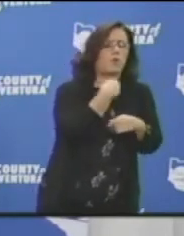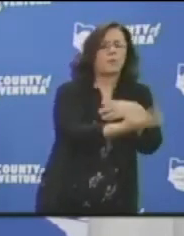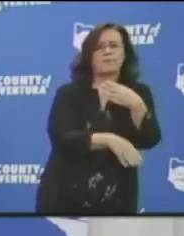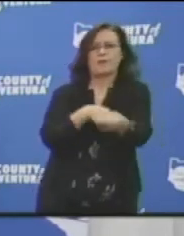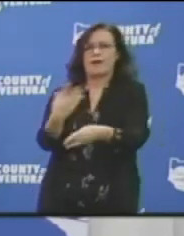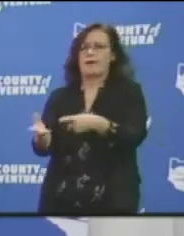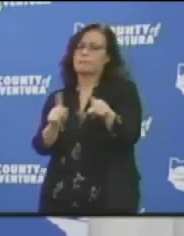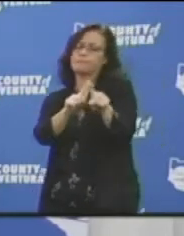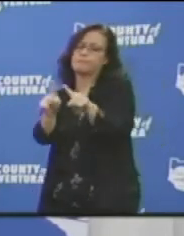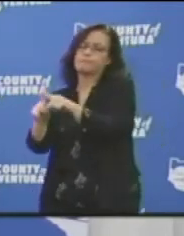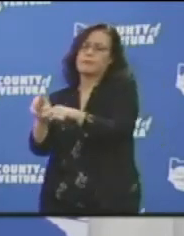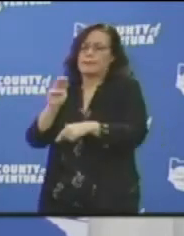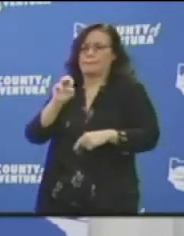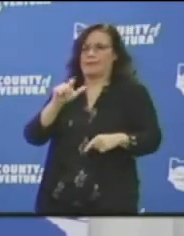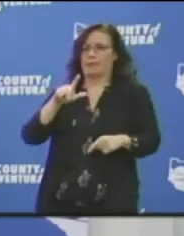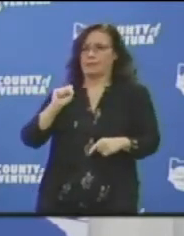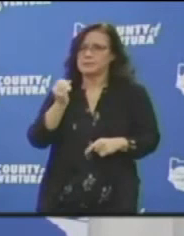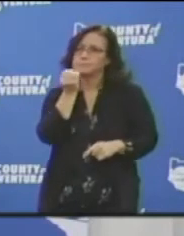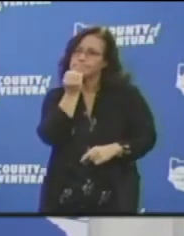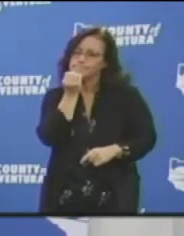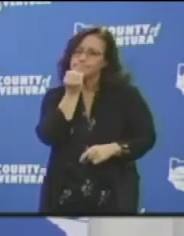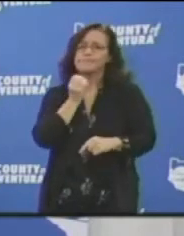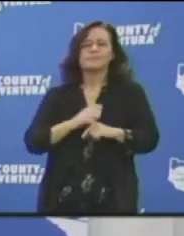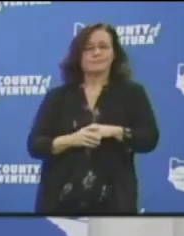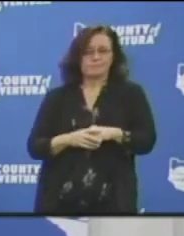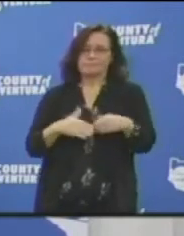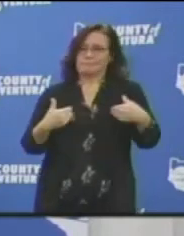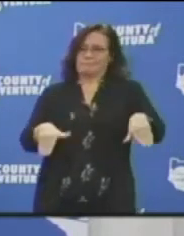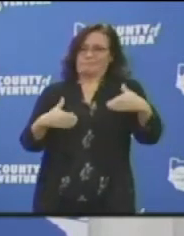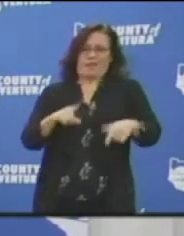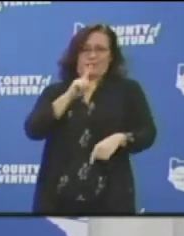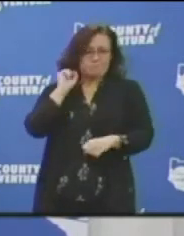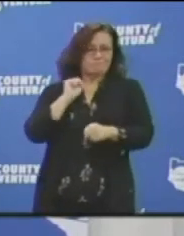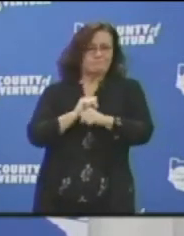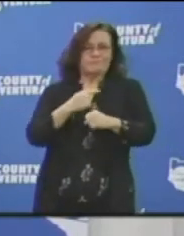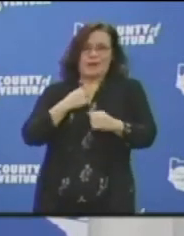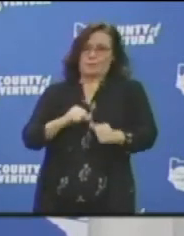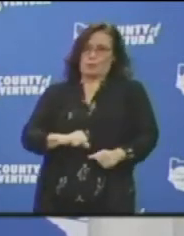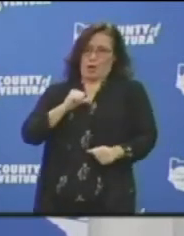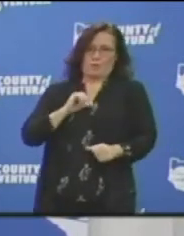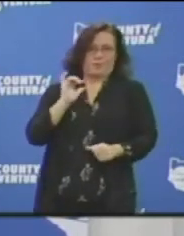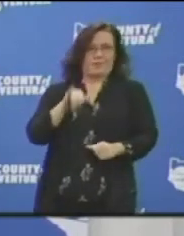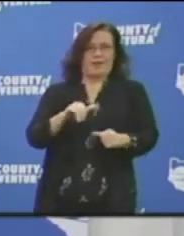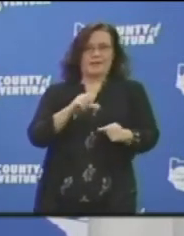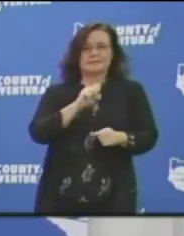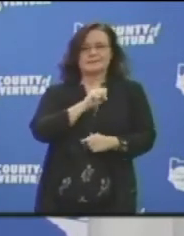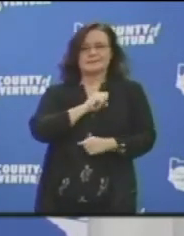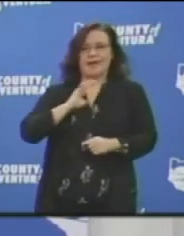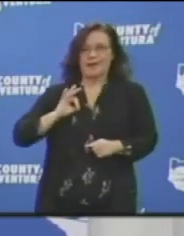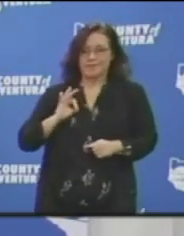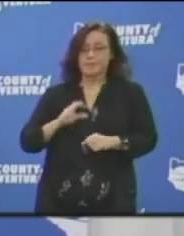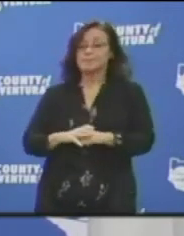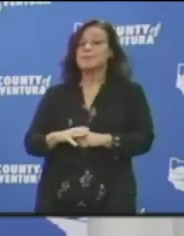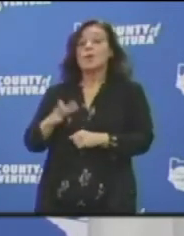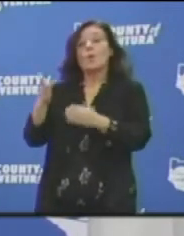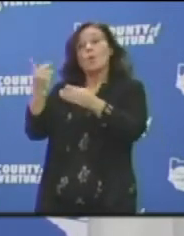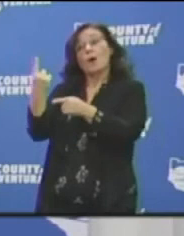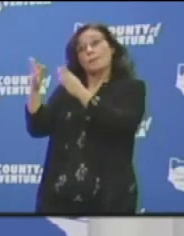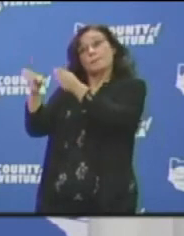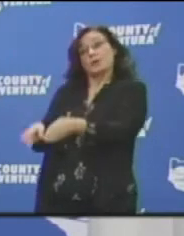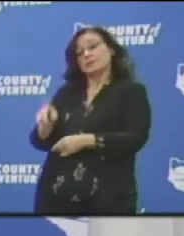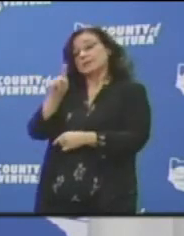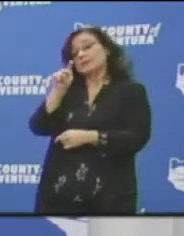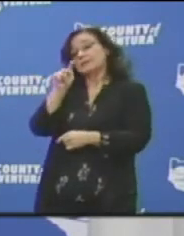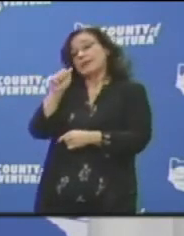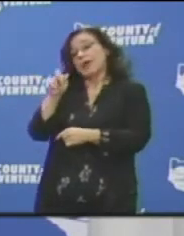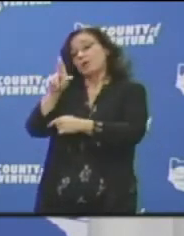come together, and I'm so proud of our staff. Tara Caruth has assisted with our staff in providing